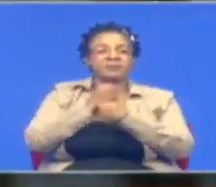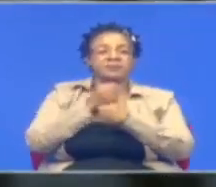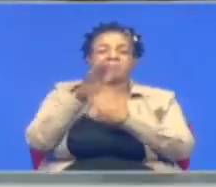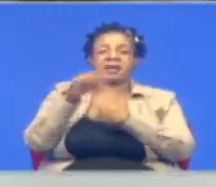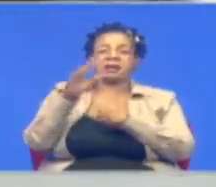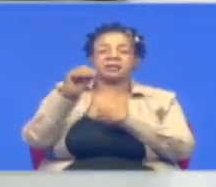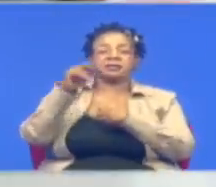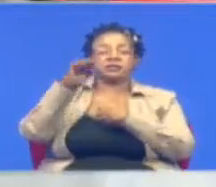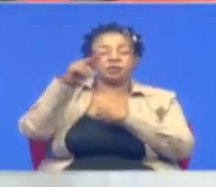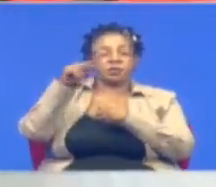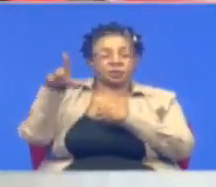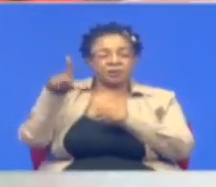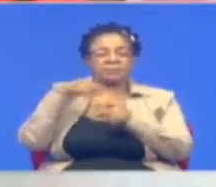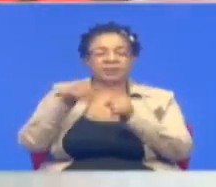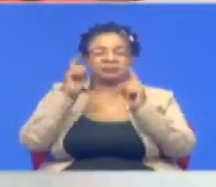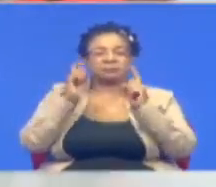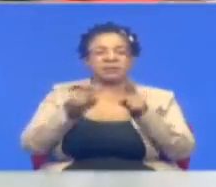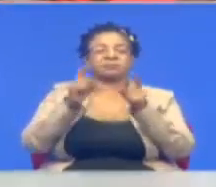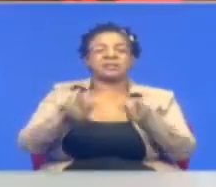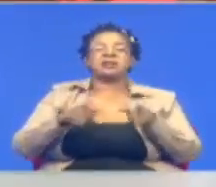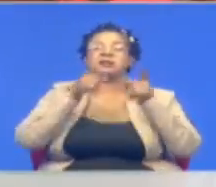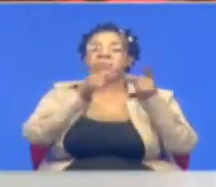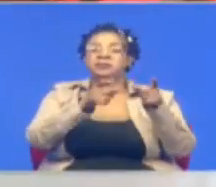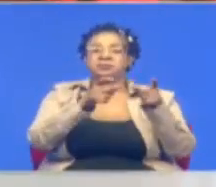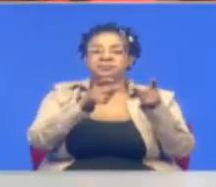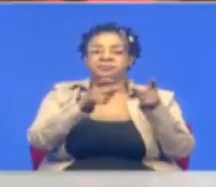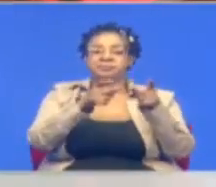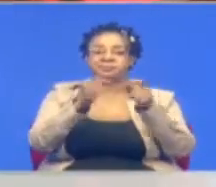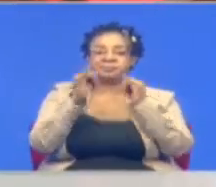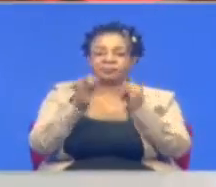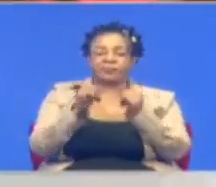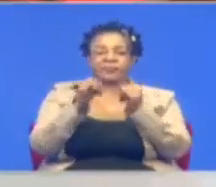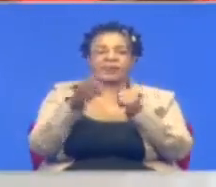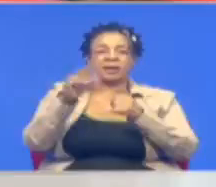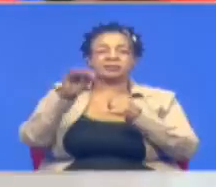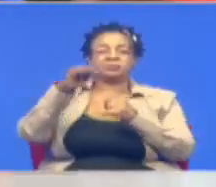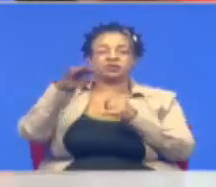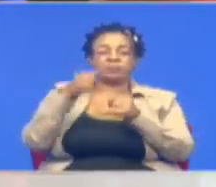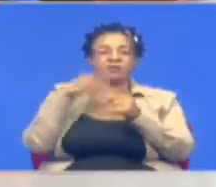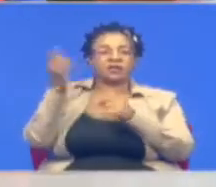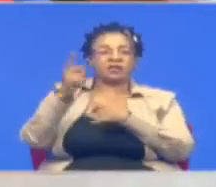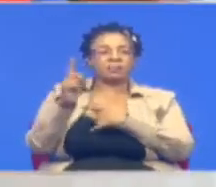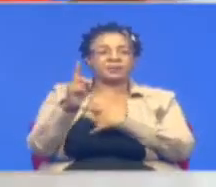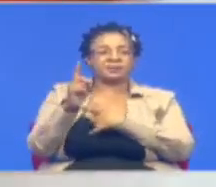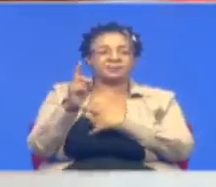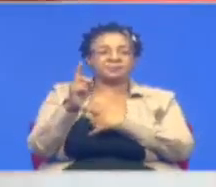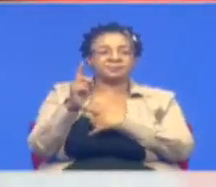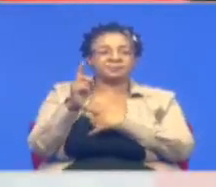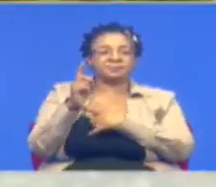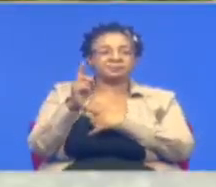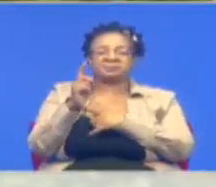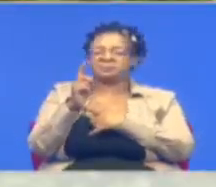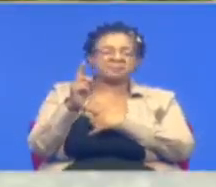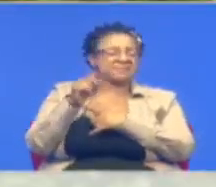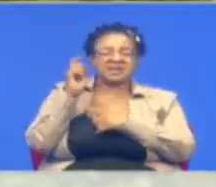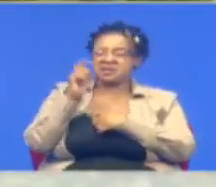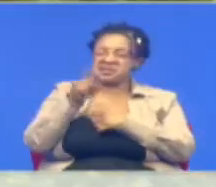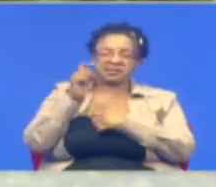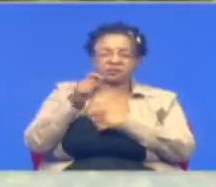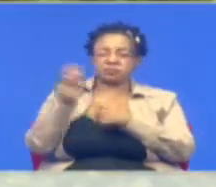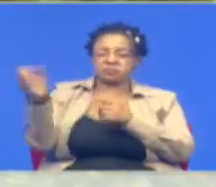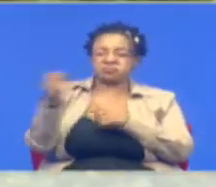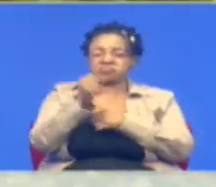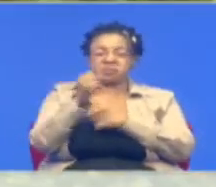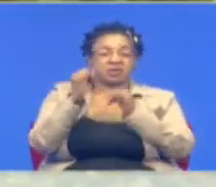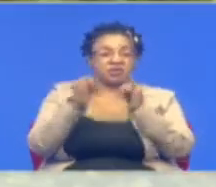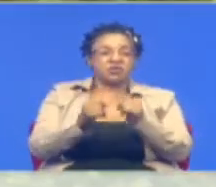cardinal, but they will have to be delegated by the new Archbishop of Nairobi. There is no need of getting a new cardinal when